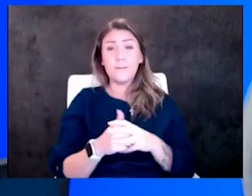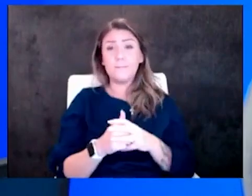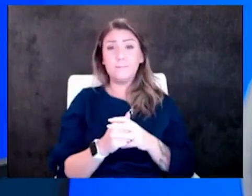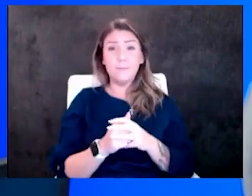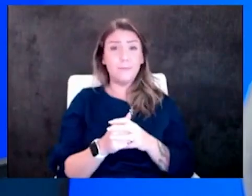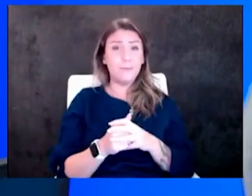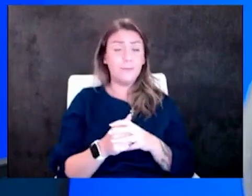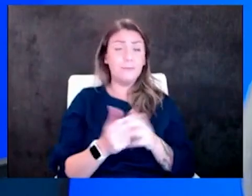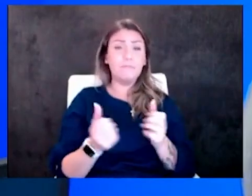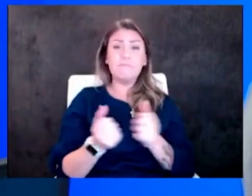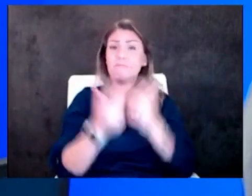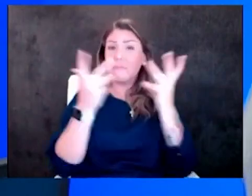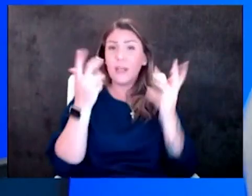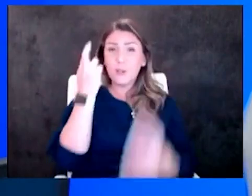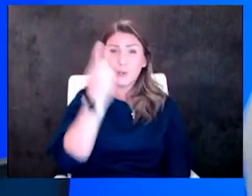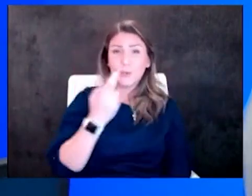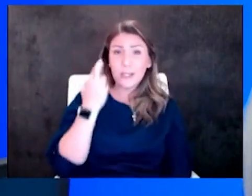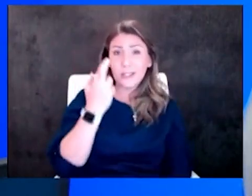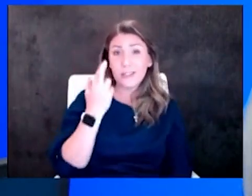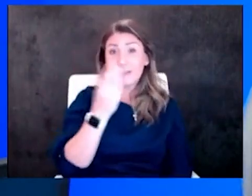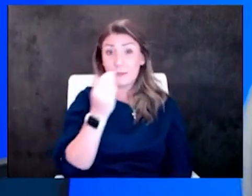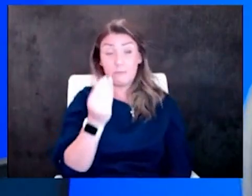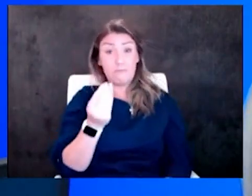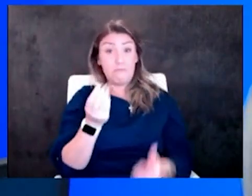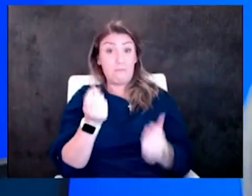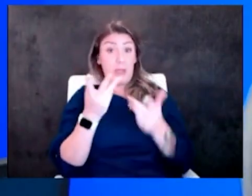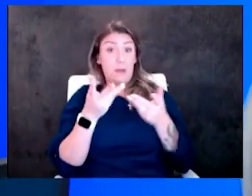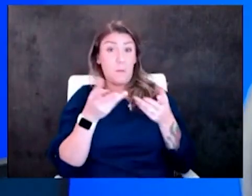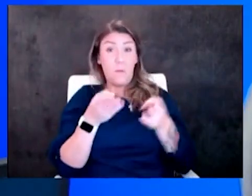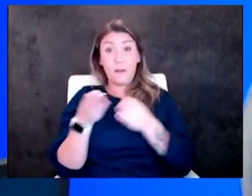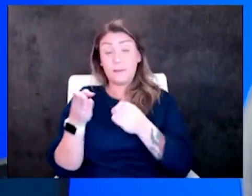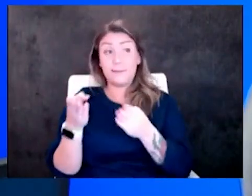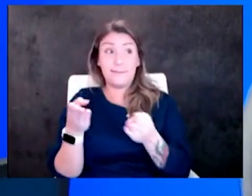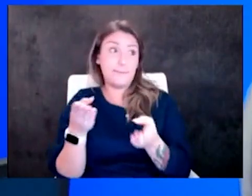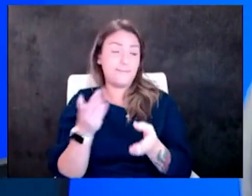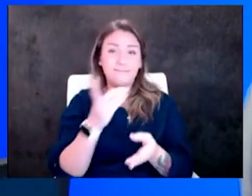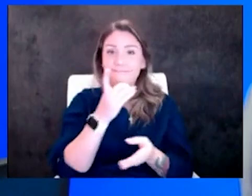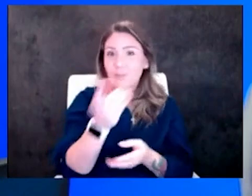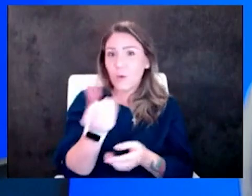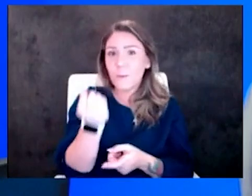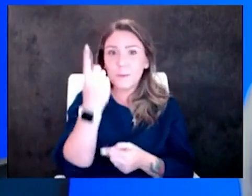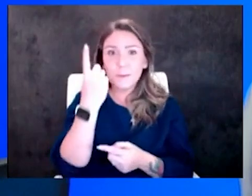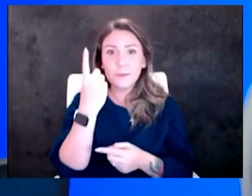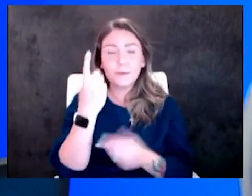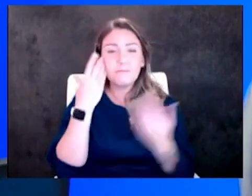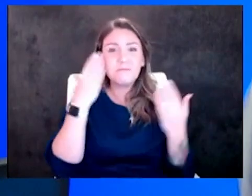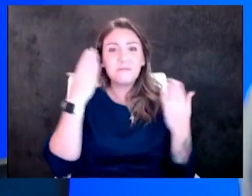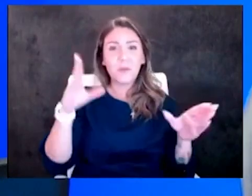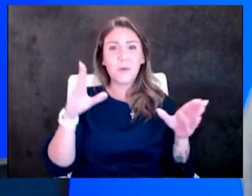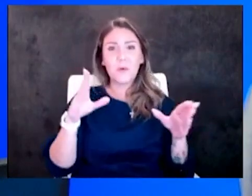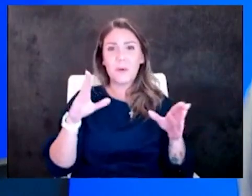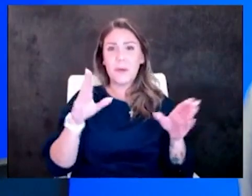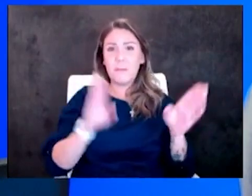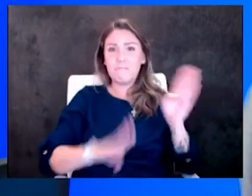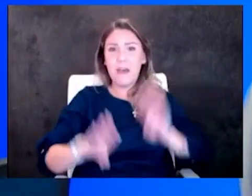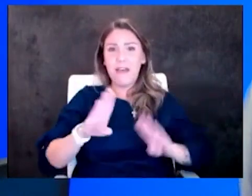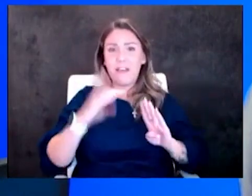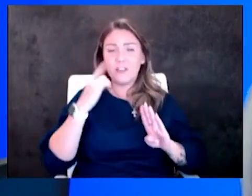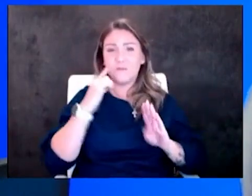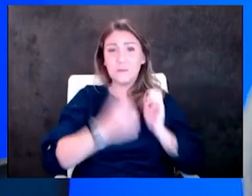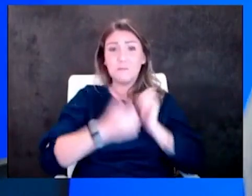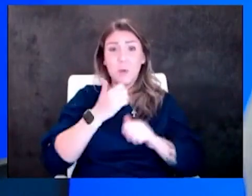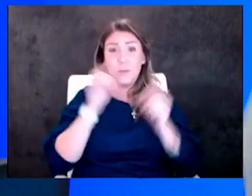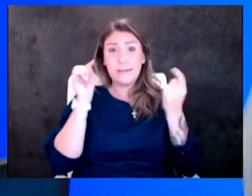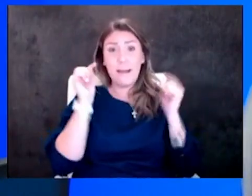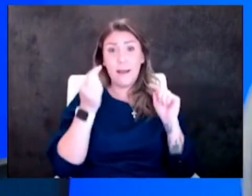multifactorial and in a lot of ways mysterious. We do not know the biology for the majority of headaches. So